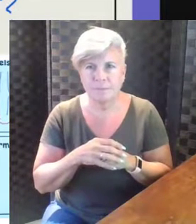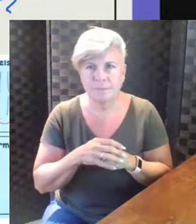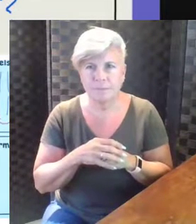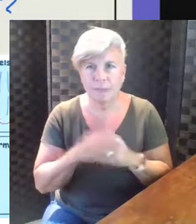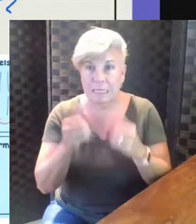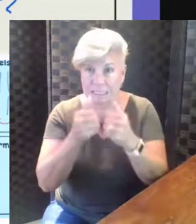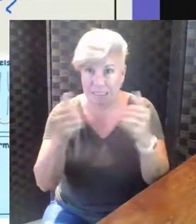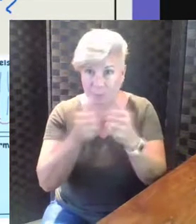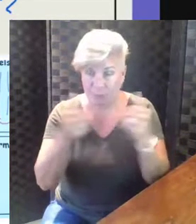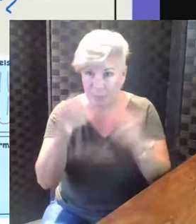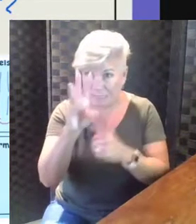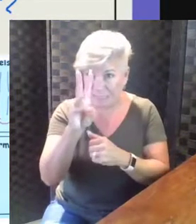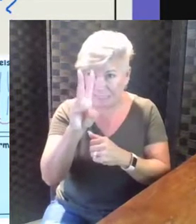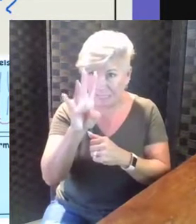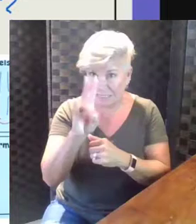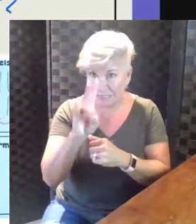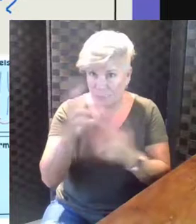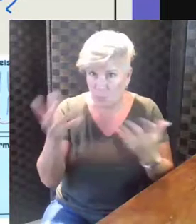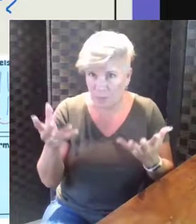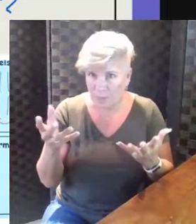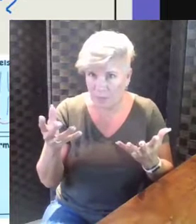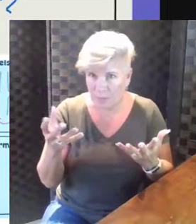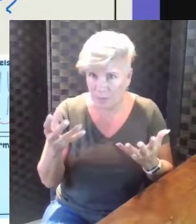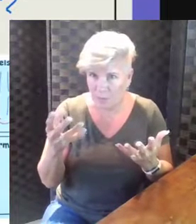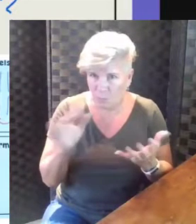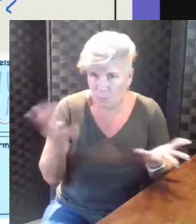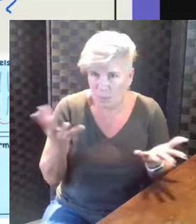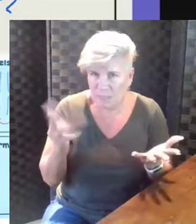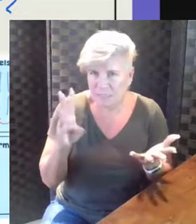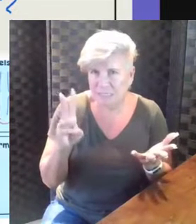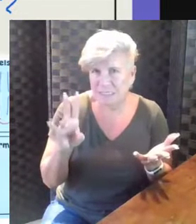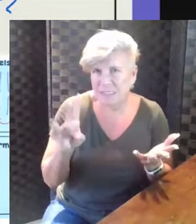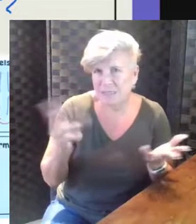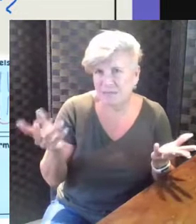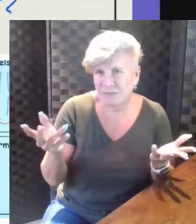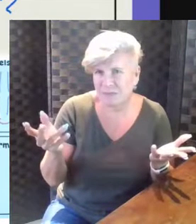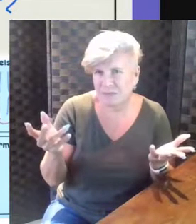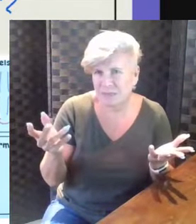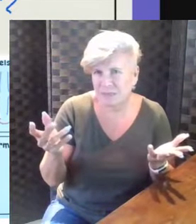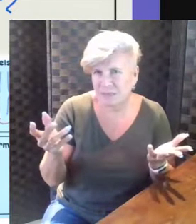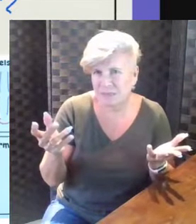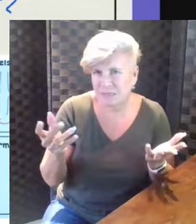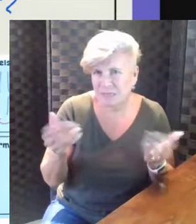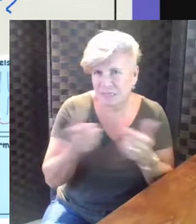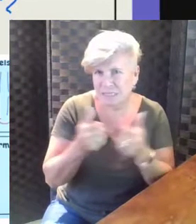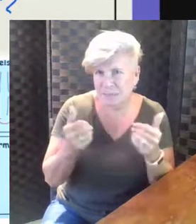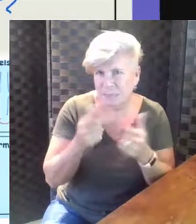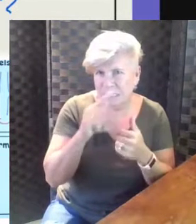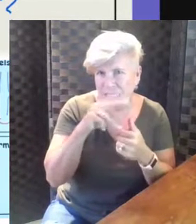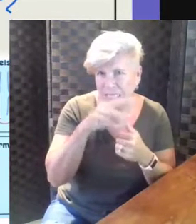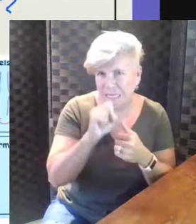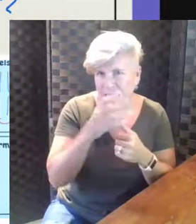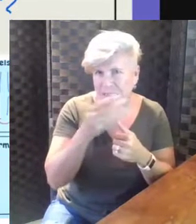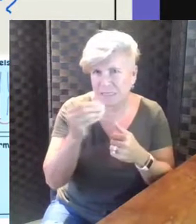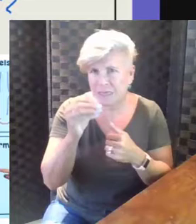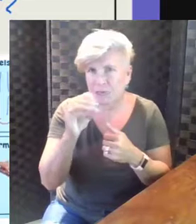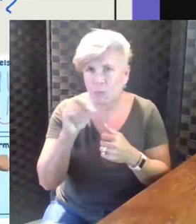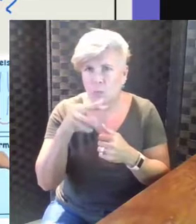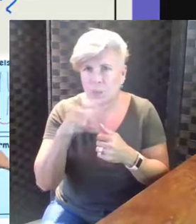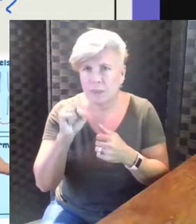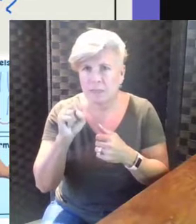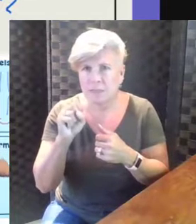we're going to break 67 into expanded form. What would that be? 67 broken into 10s and 1s.